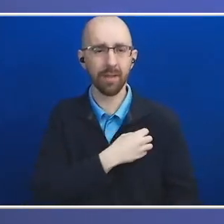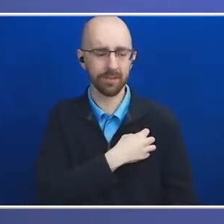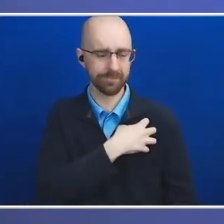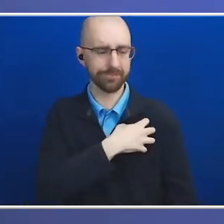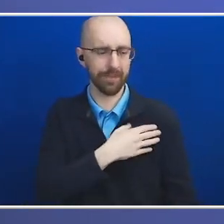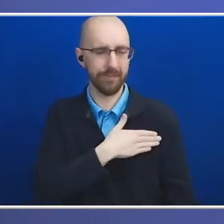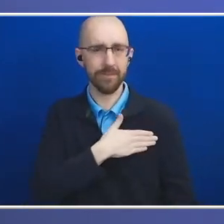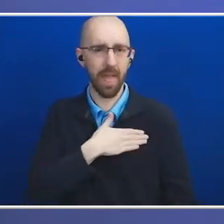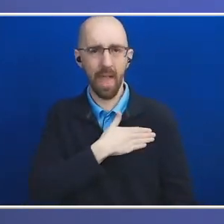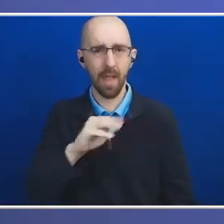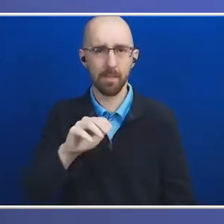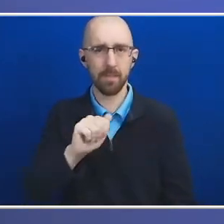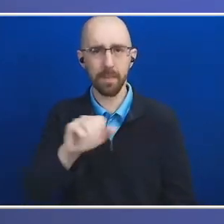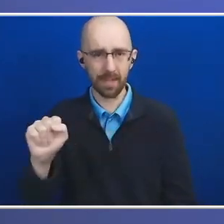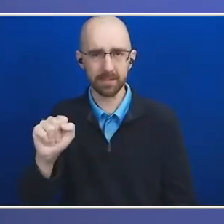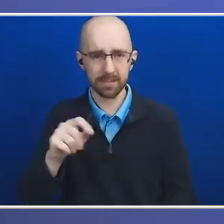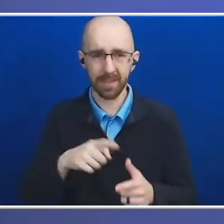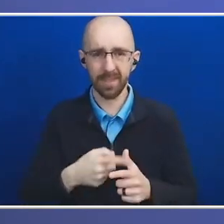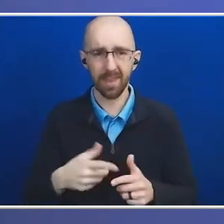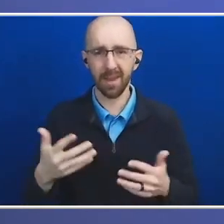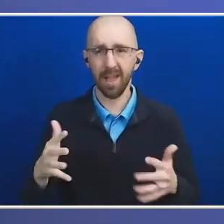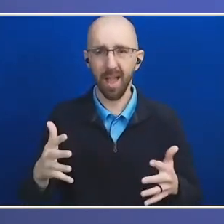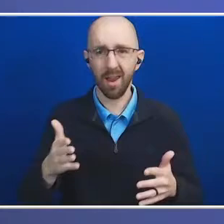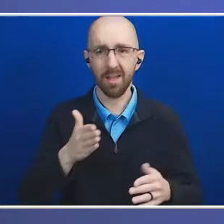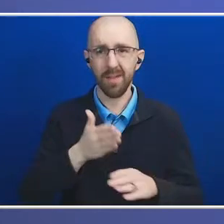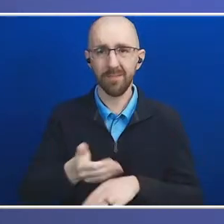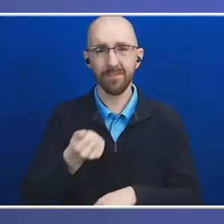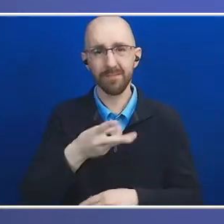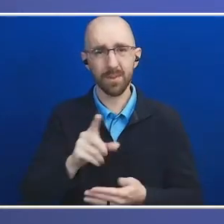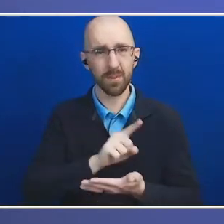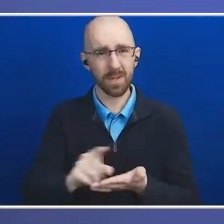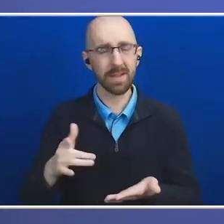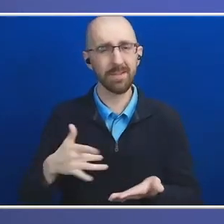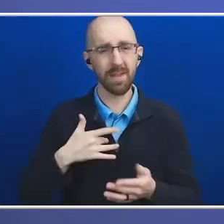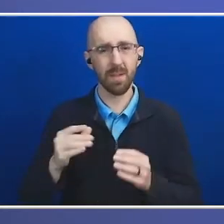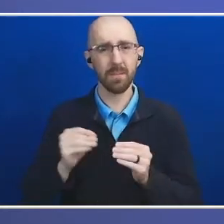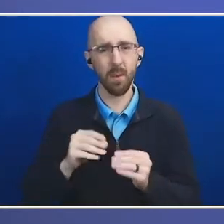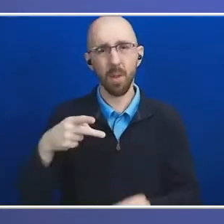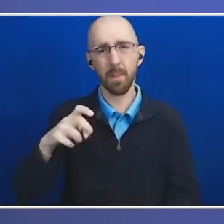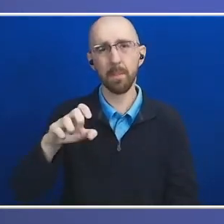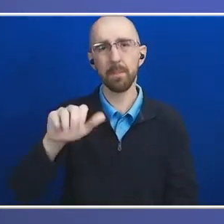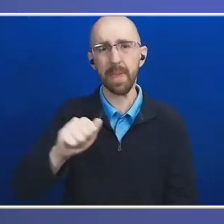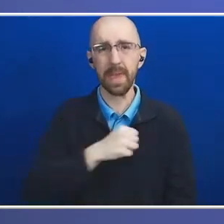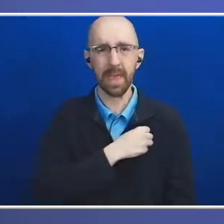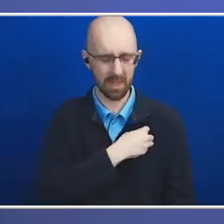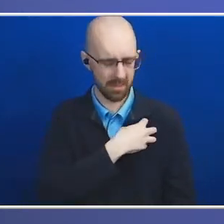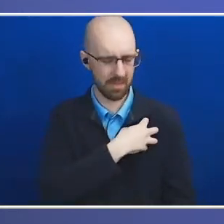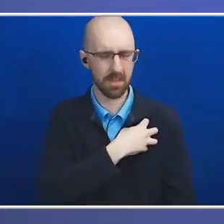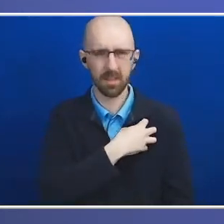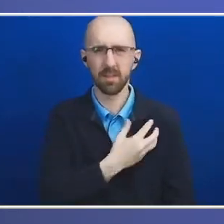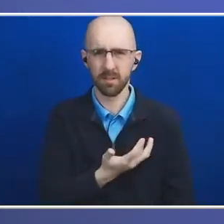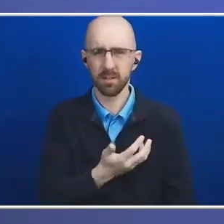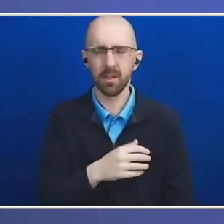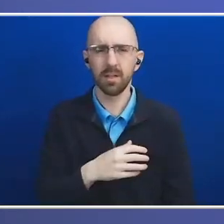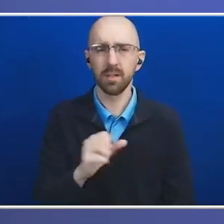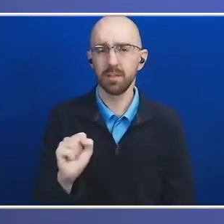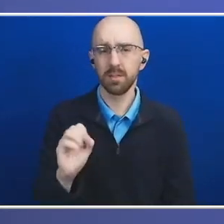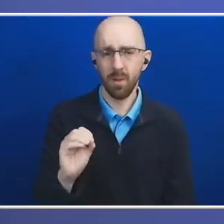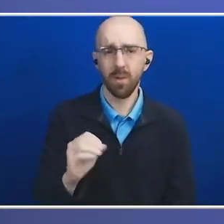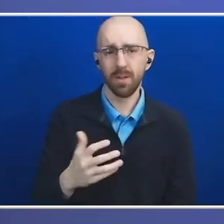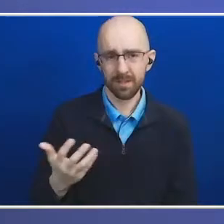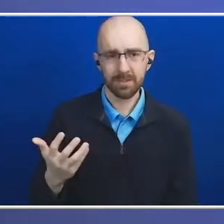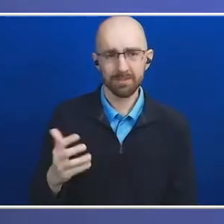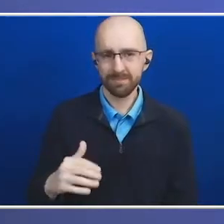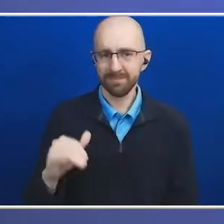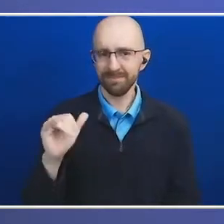of, after a few weeks, it felt a little more P-shaped. And so that's kind of,